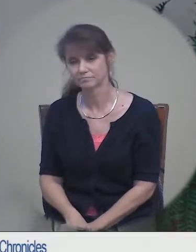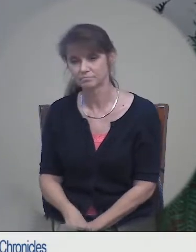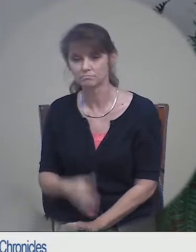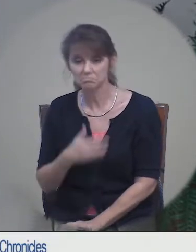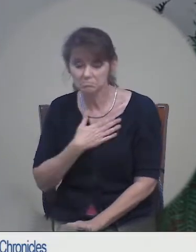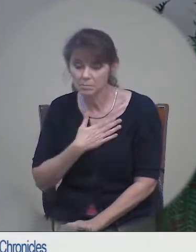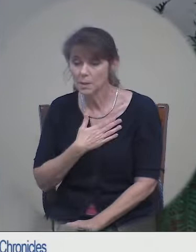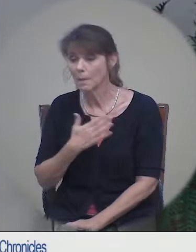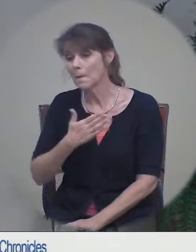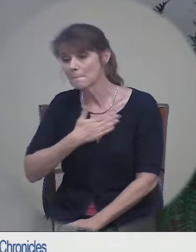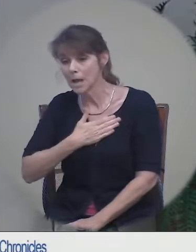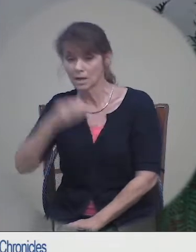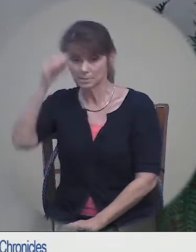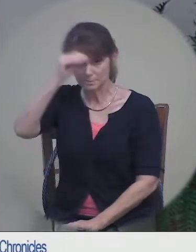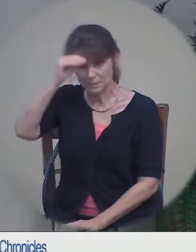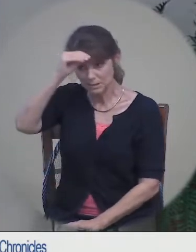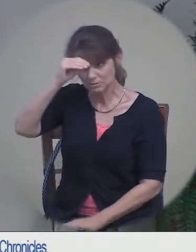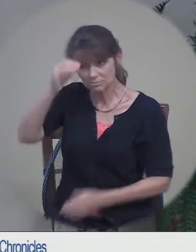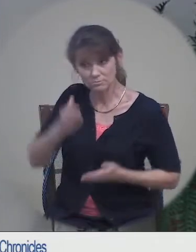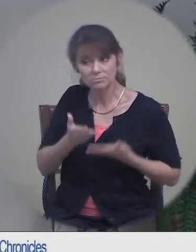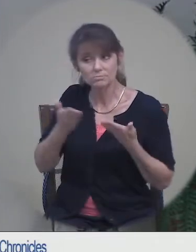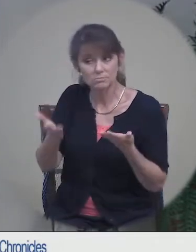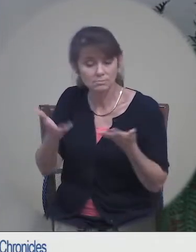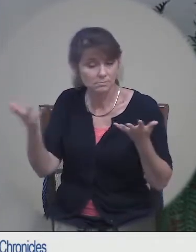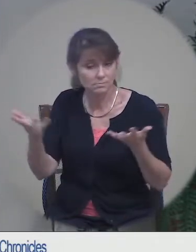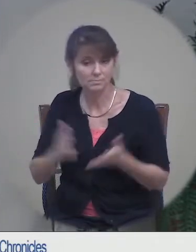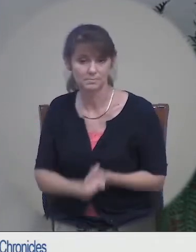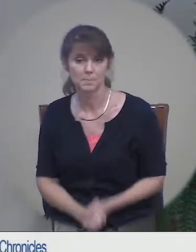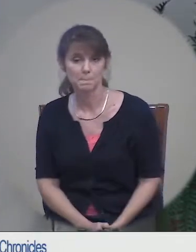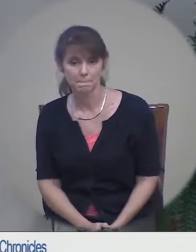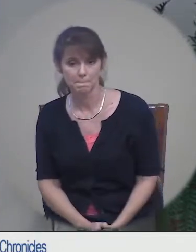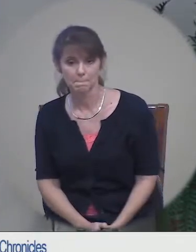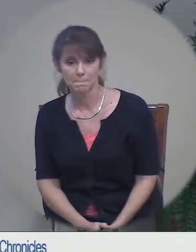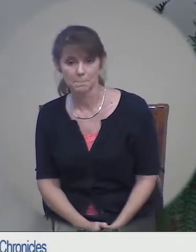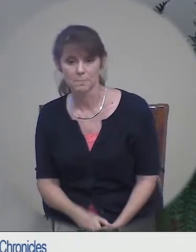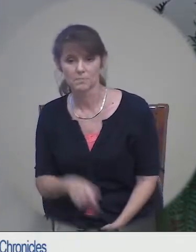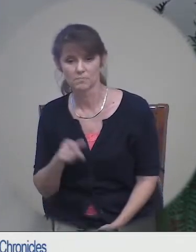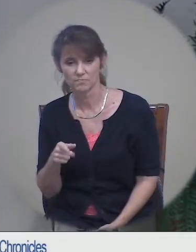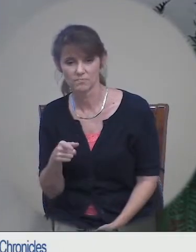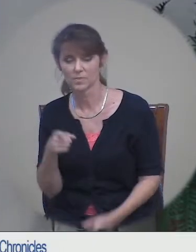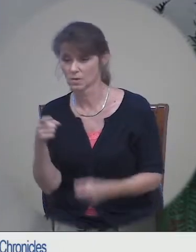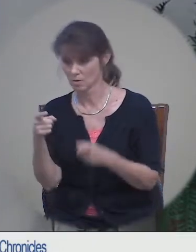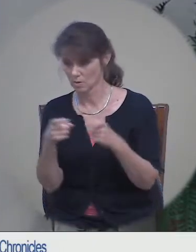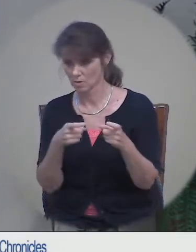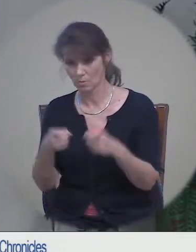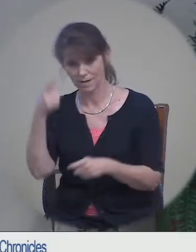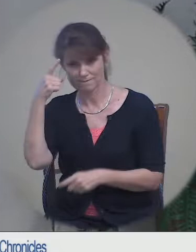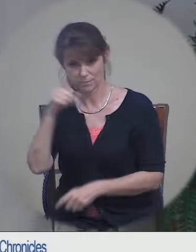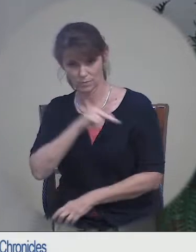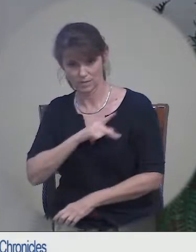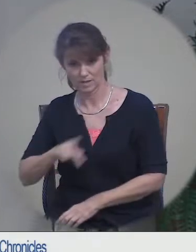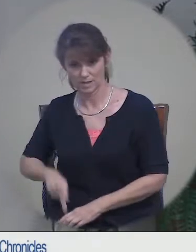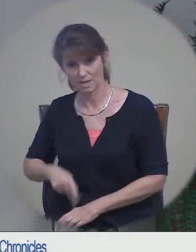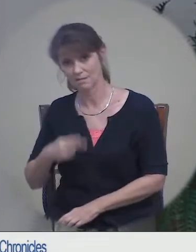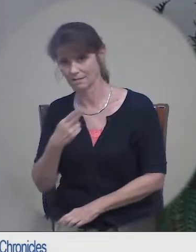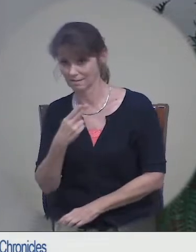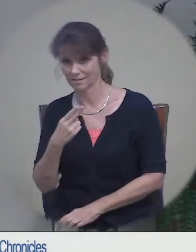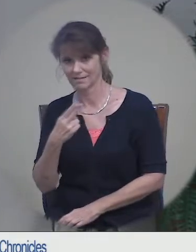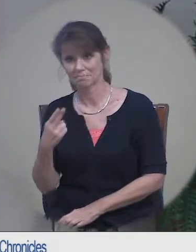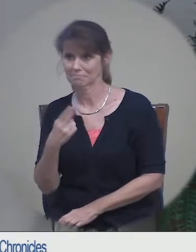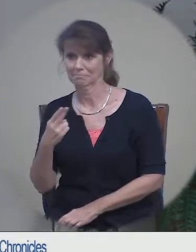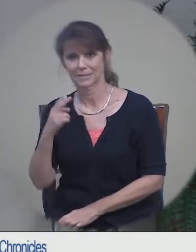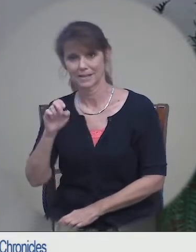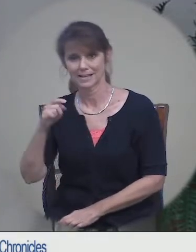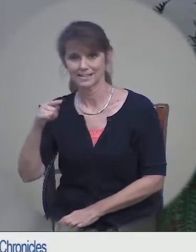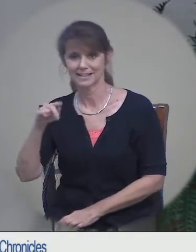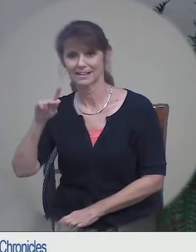to you just to think about. First of all, I think in some ways, the reign of King Hezekiah and the tenure he has